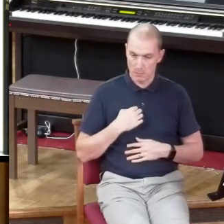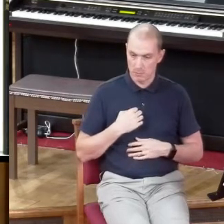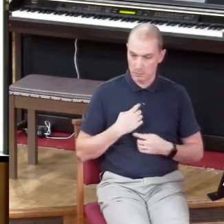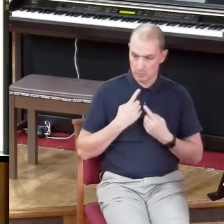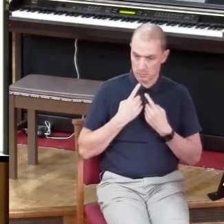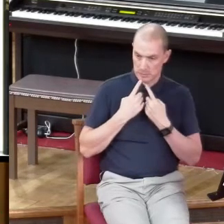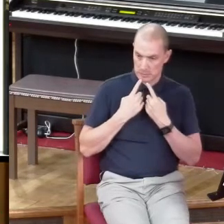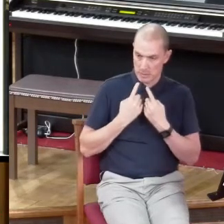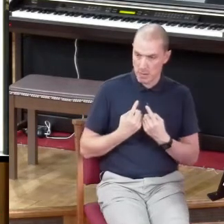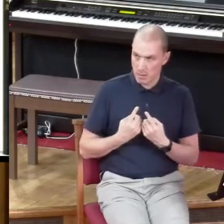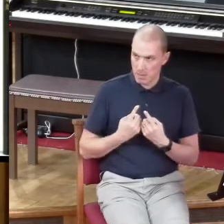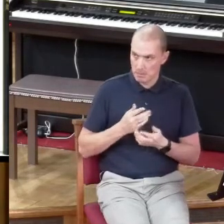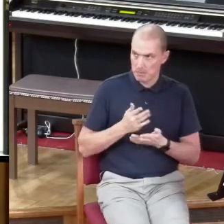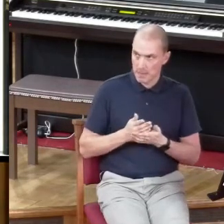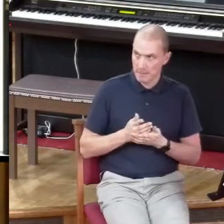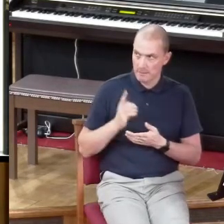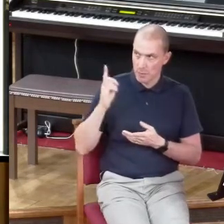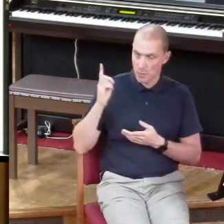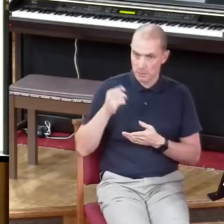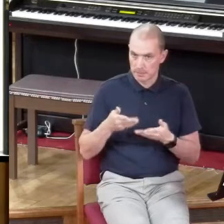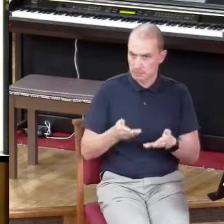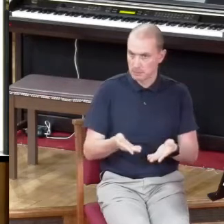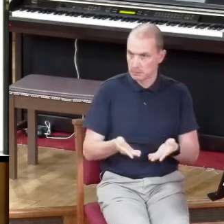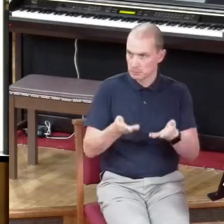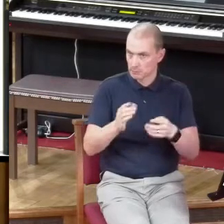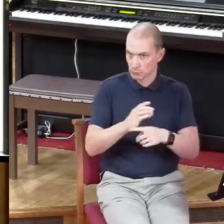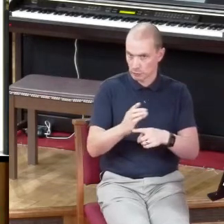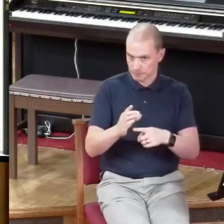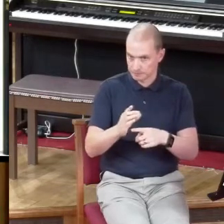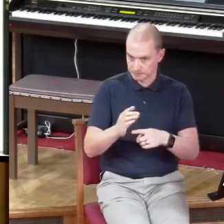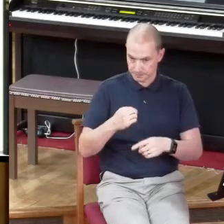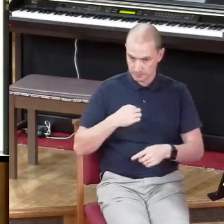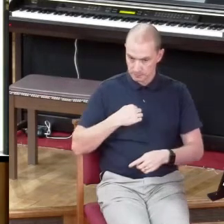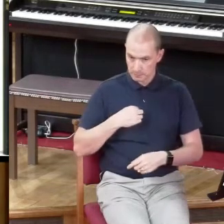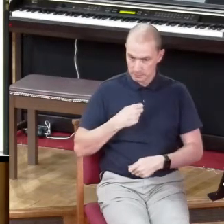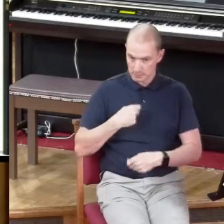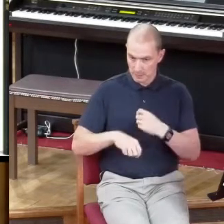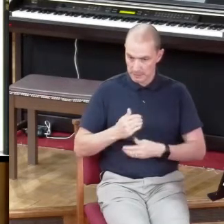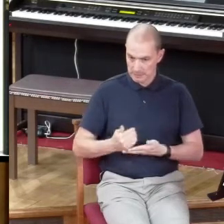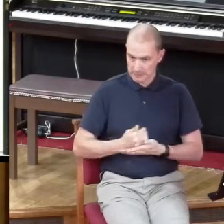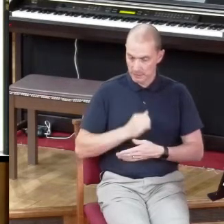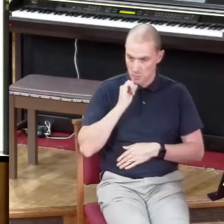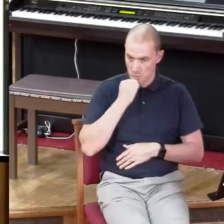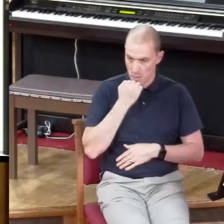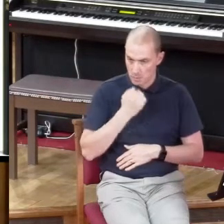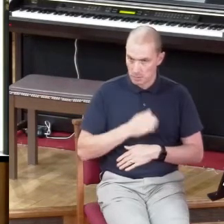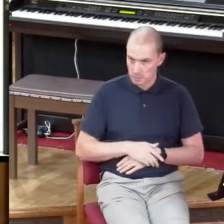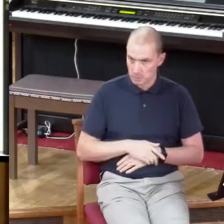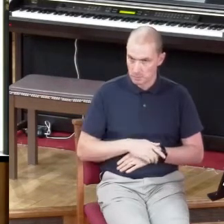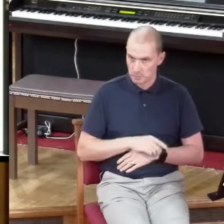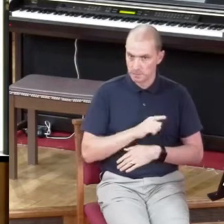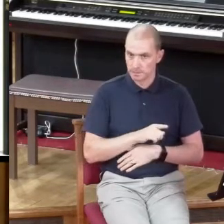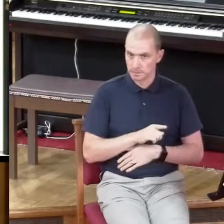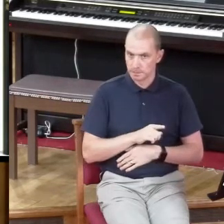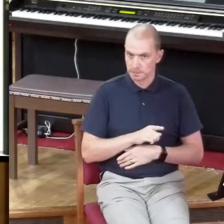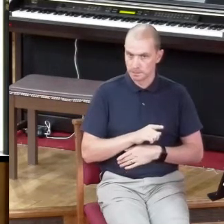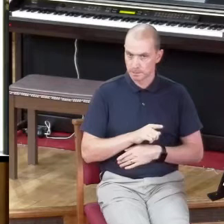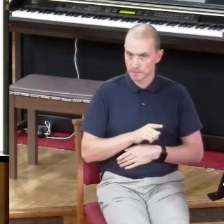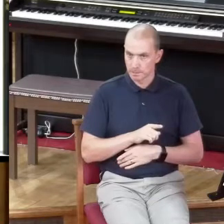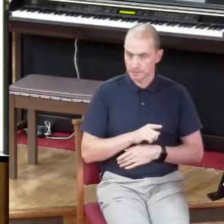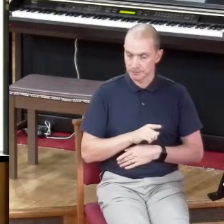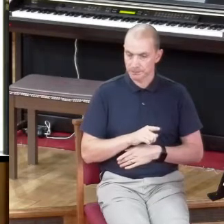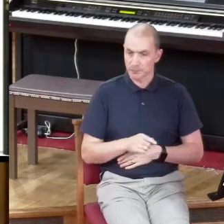our hearts that God raised him from the dead, then we will be saved. Because you see, to say Jesus is Lord in the Roman